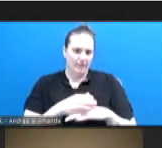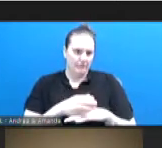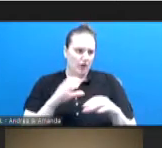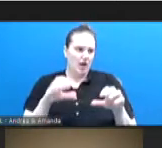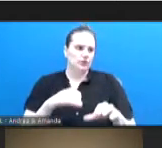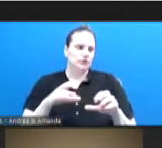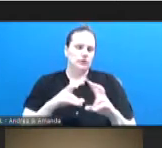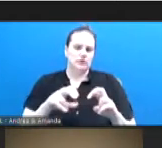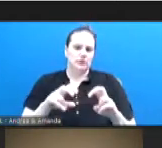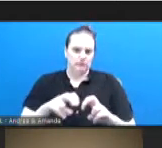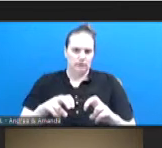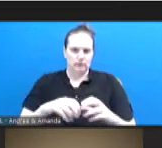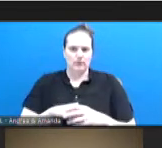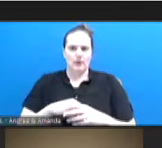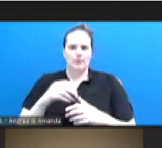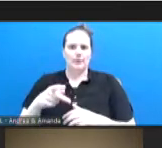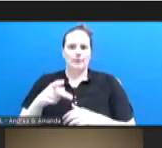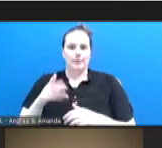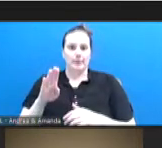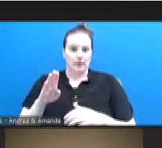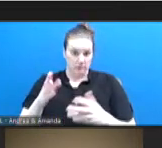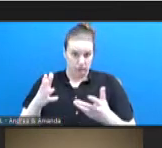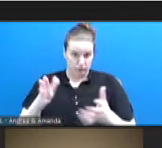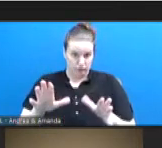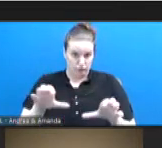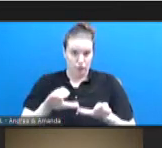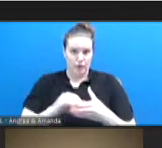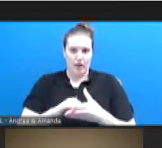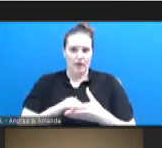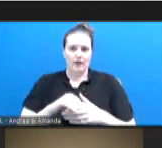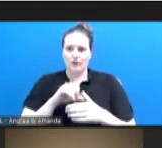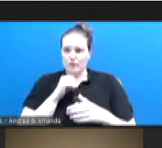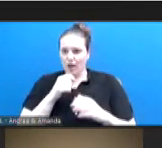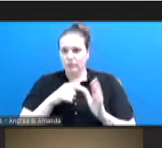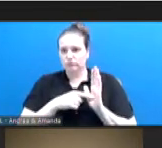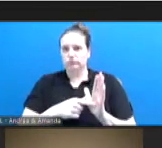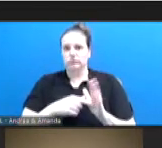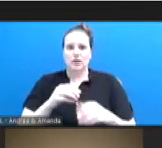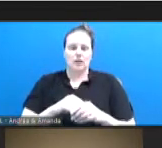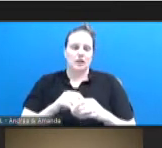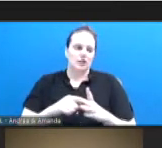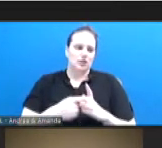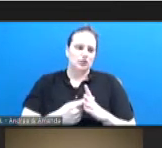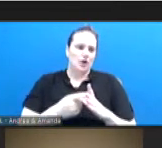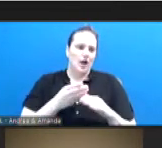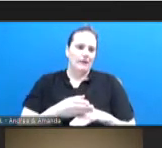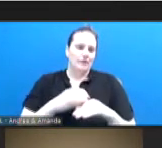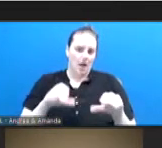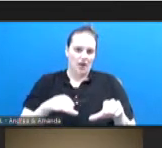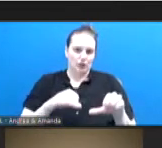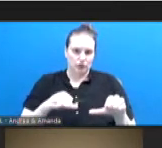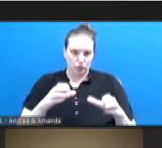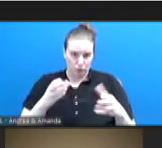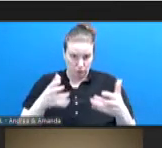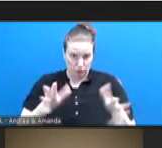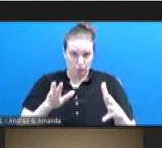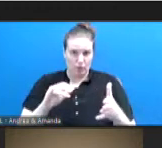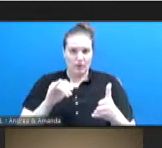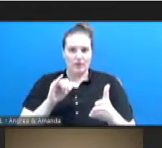and that PPB had done. They weren't present in the initial after action that was done. Those are things that I